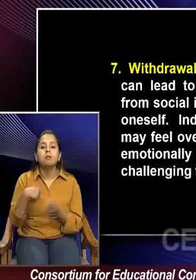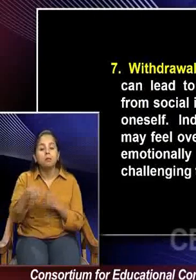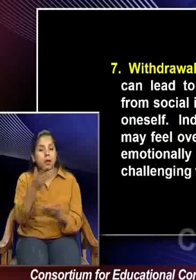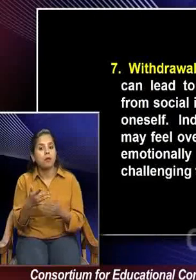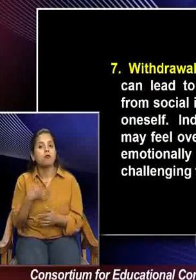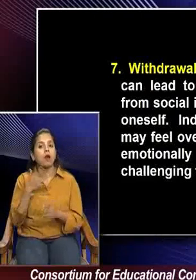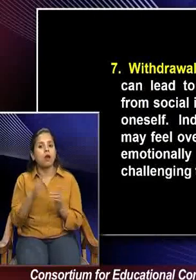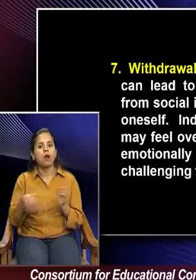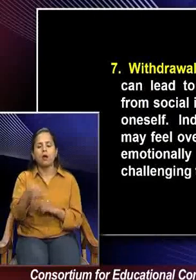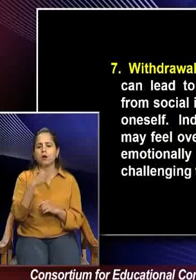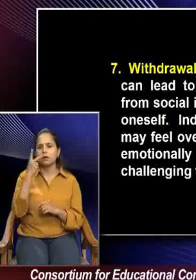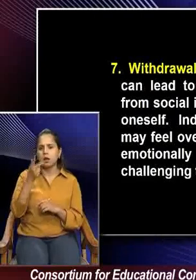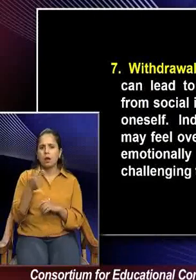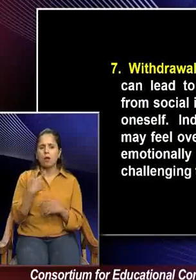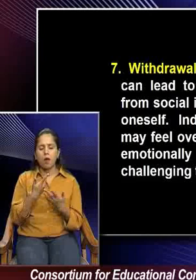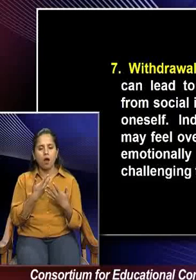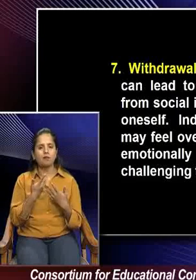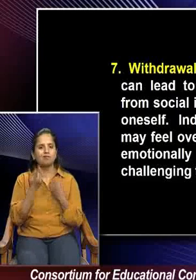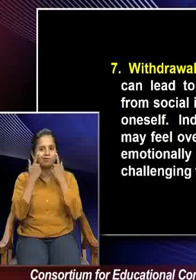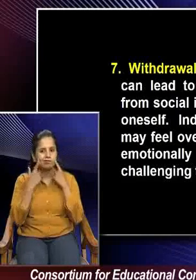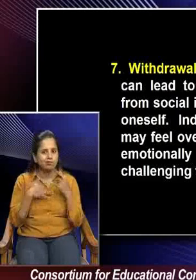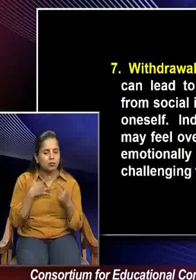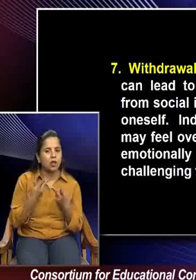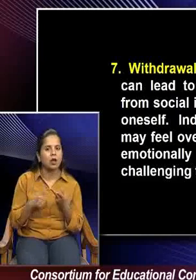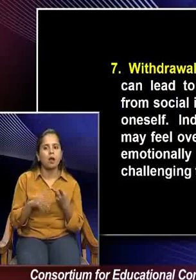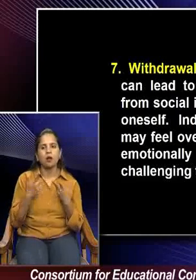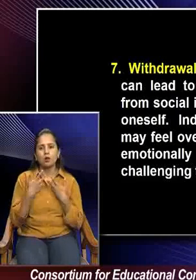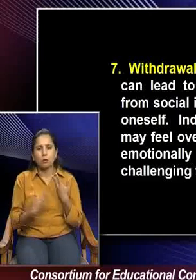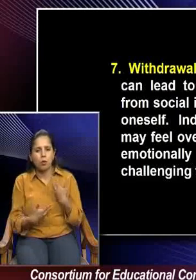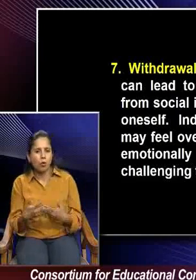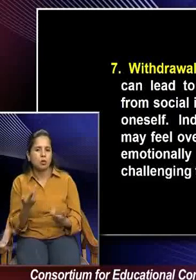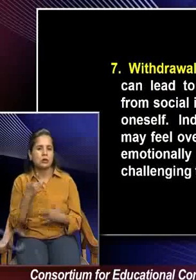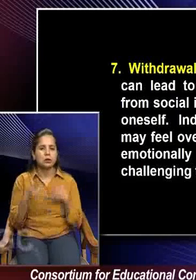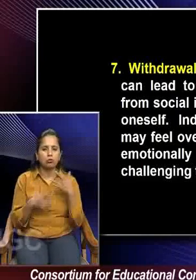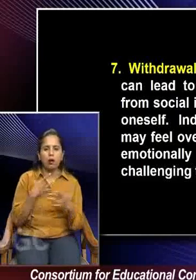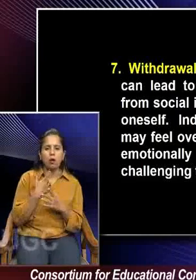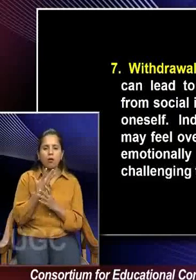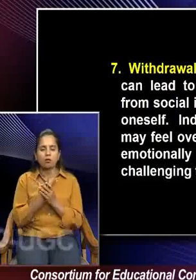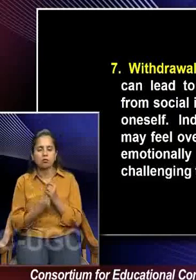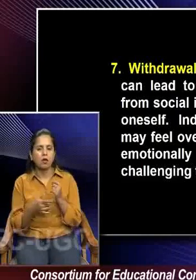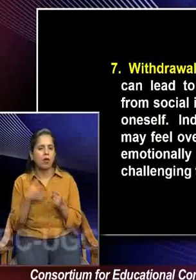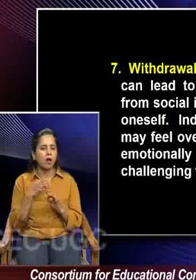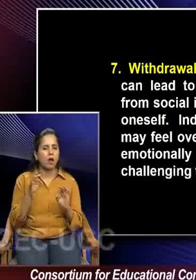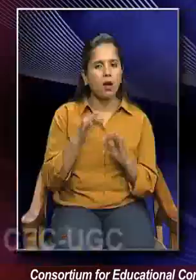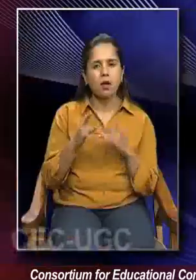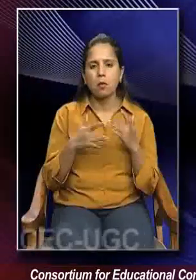overwhelmed, fatigued, and emotionally drained, making it challenging